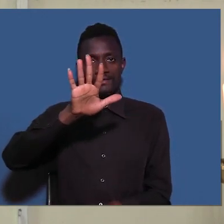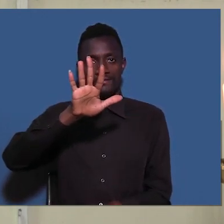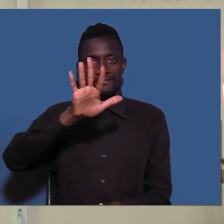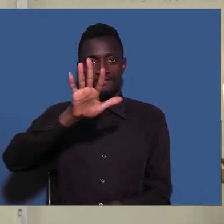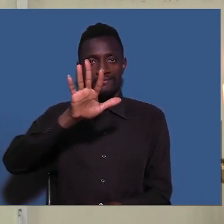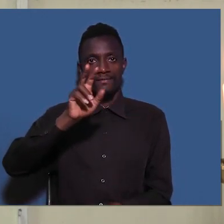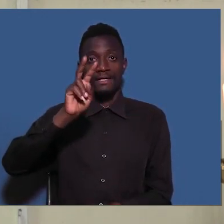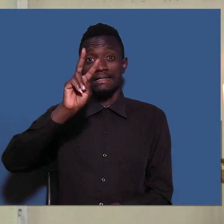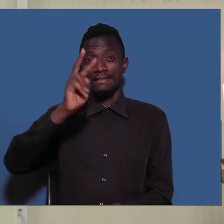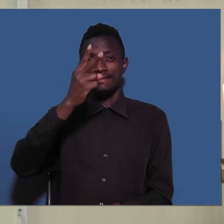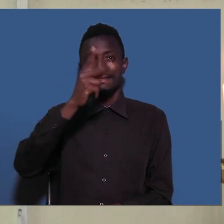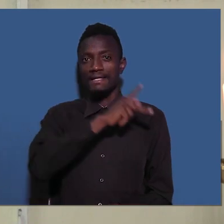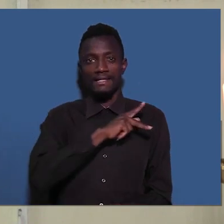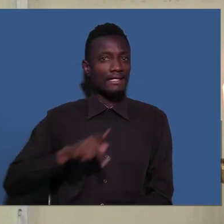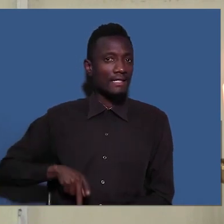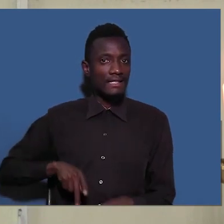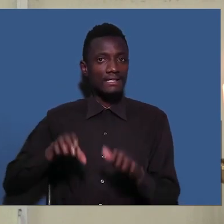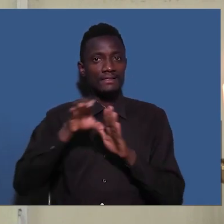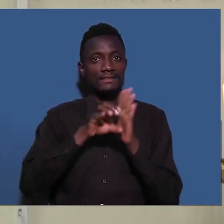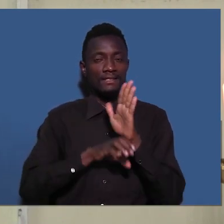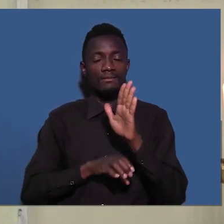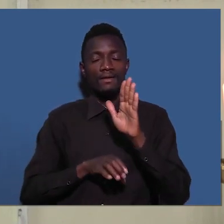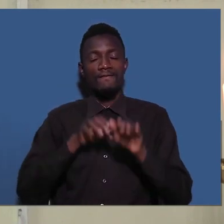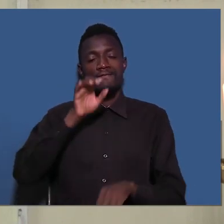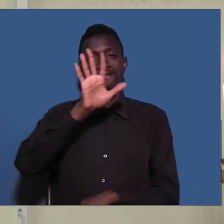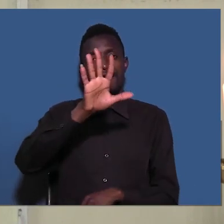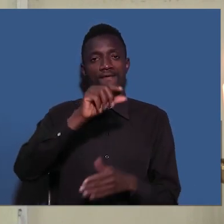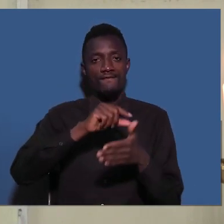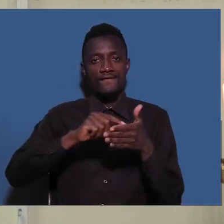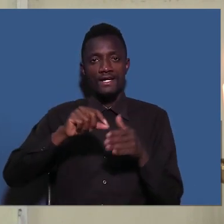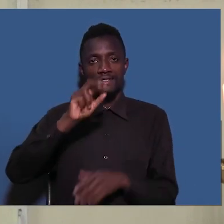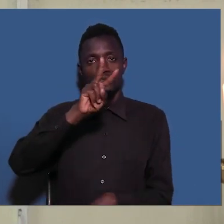25. 2 Kings 5, from verse number